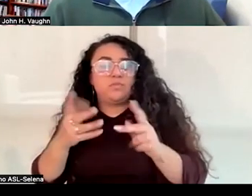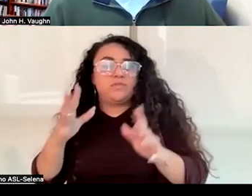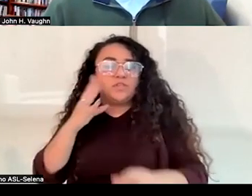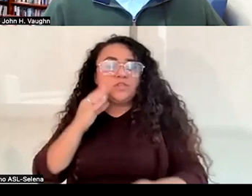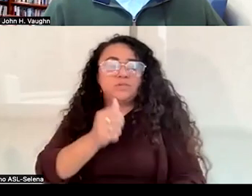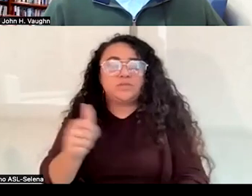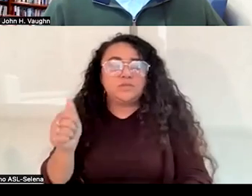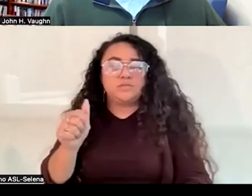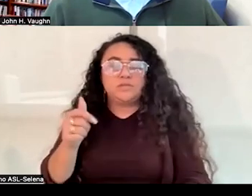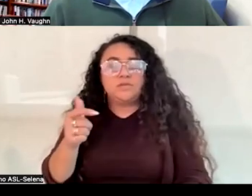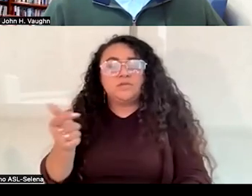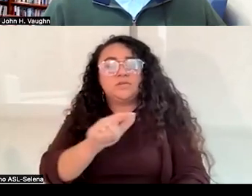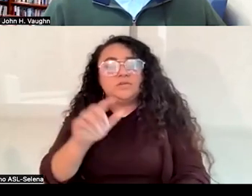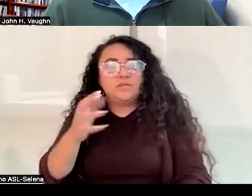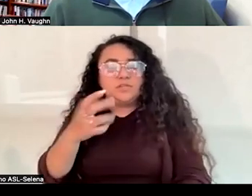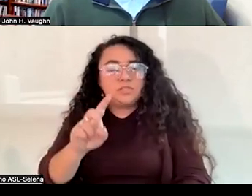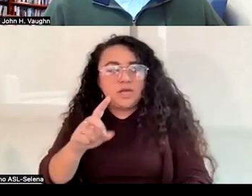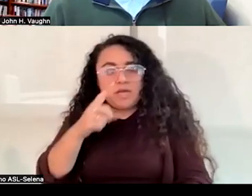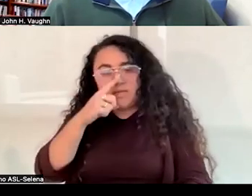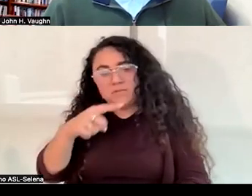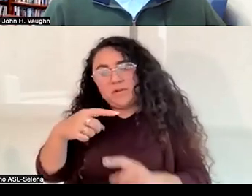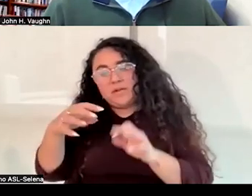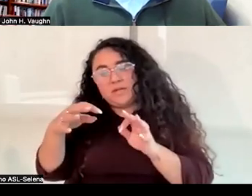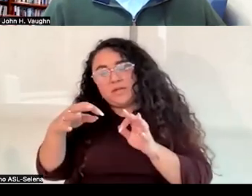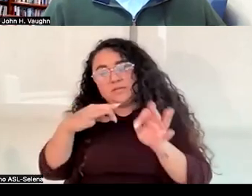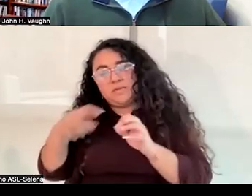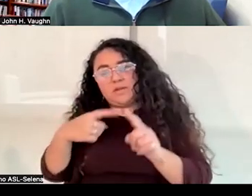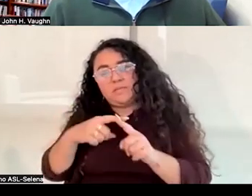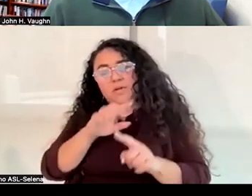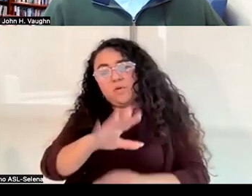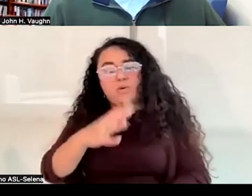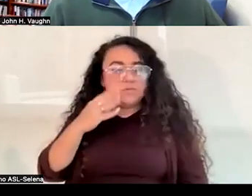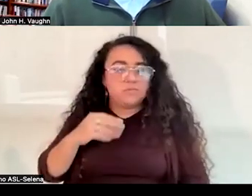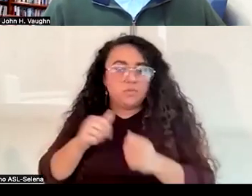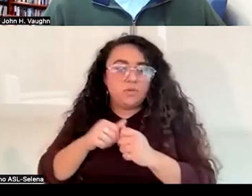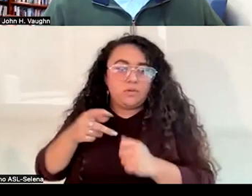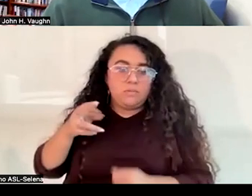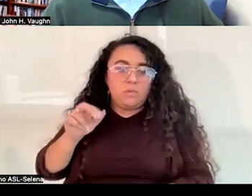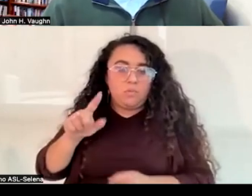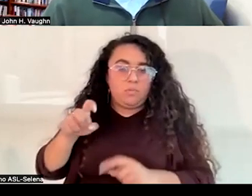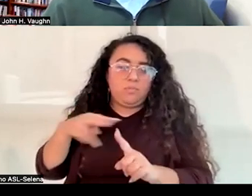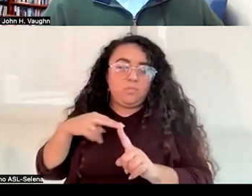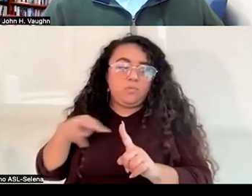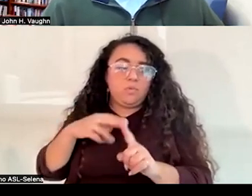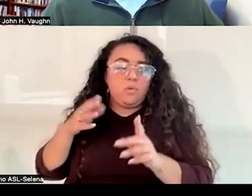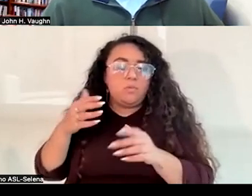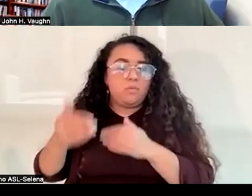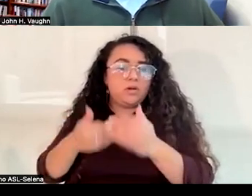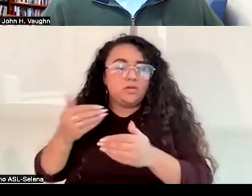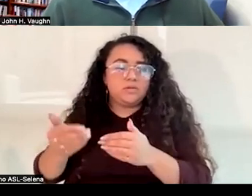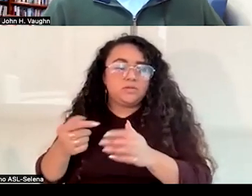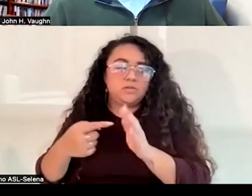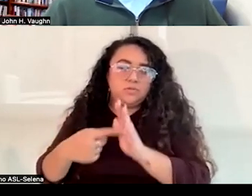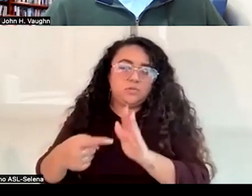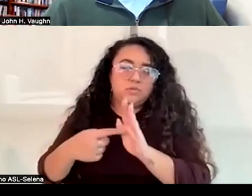to you, Chad, if you could share a little bit about your experience with the parole process as representing